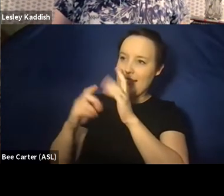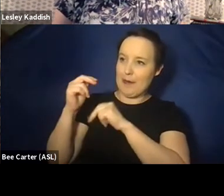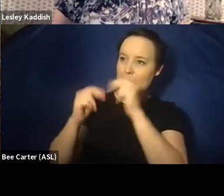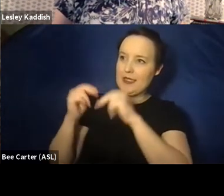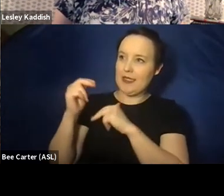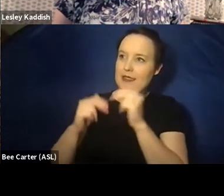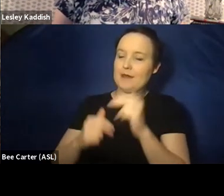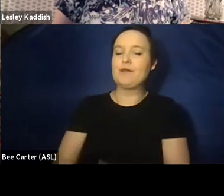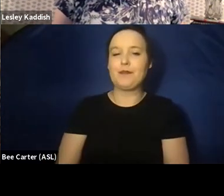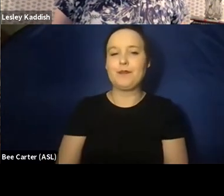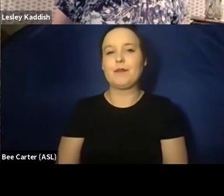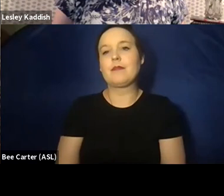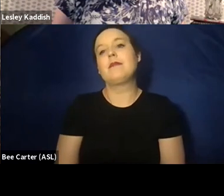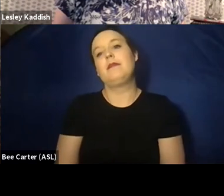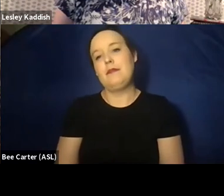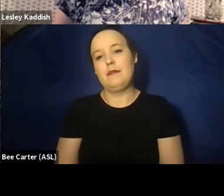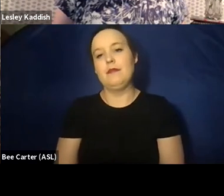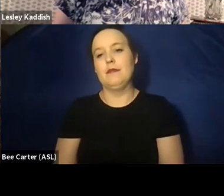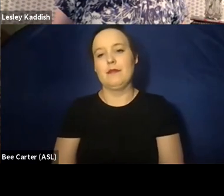Or whatever, yeah.